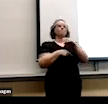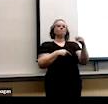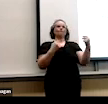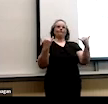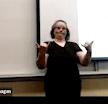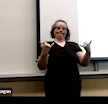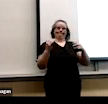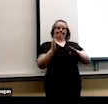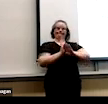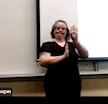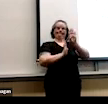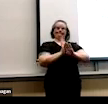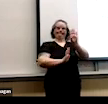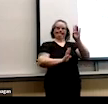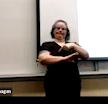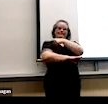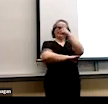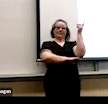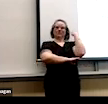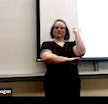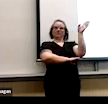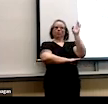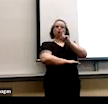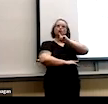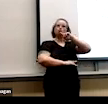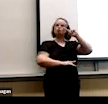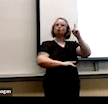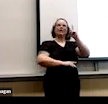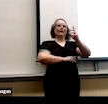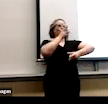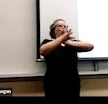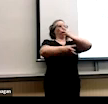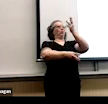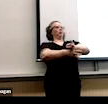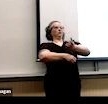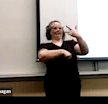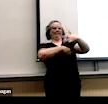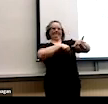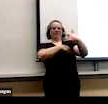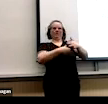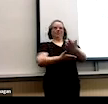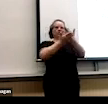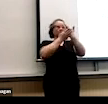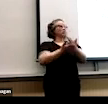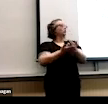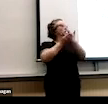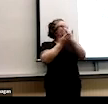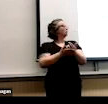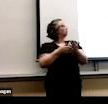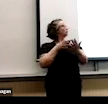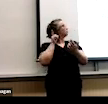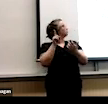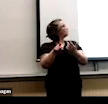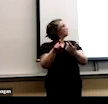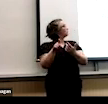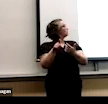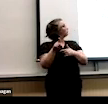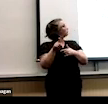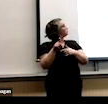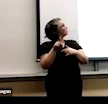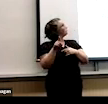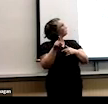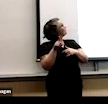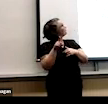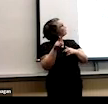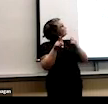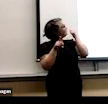about real, actual, tangible resources that you could use. So the Community Services Coordination Network is a service that is in use particularly